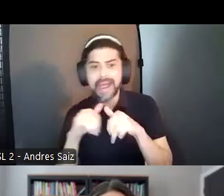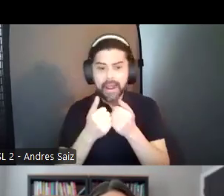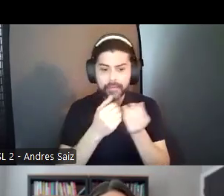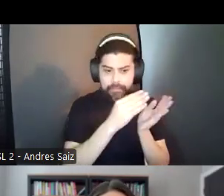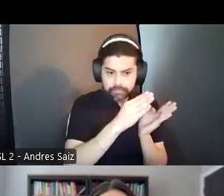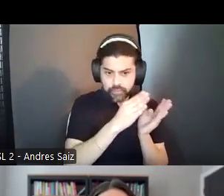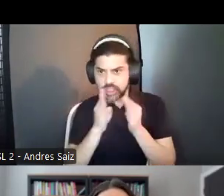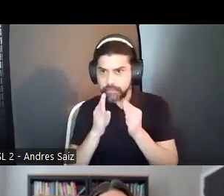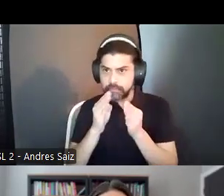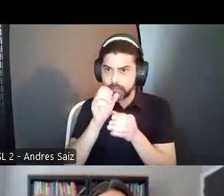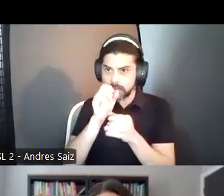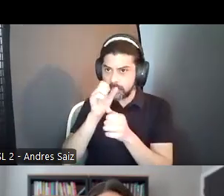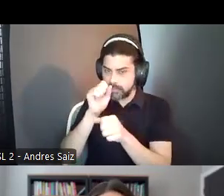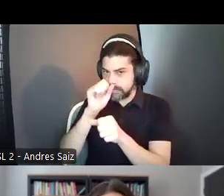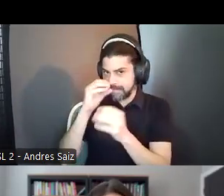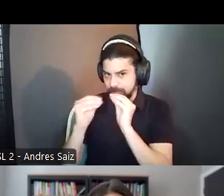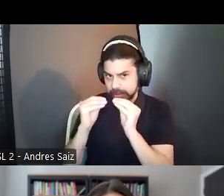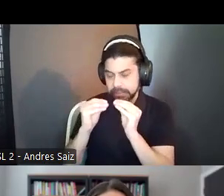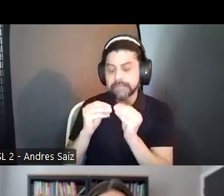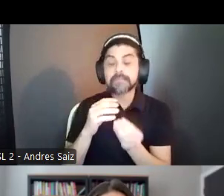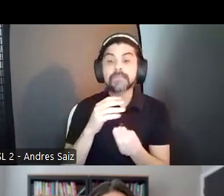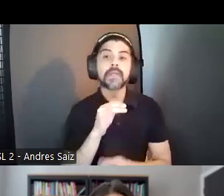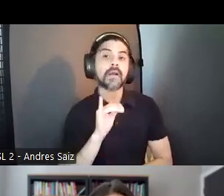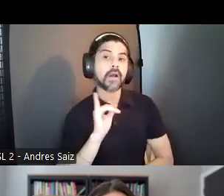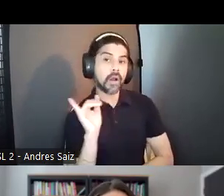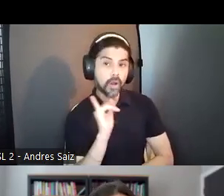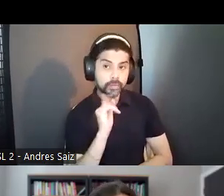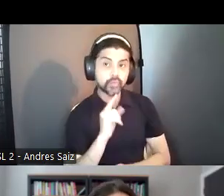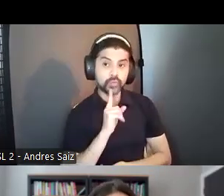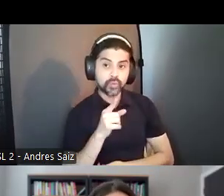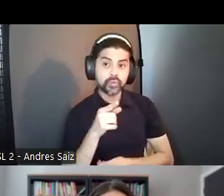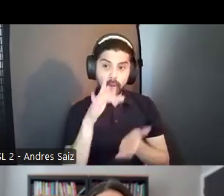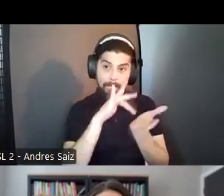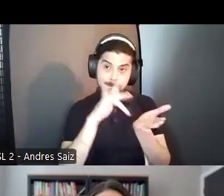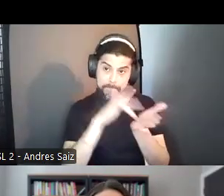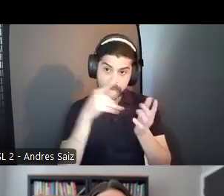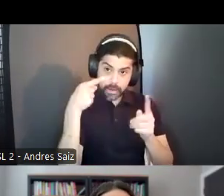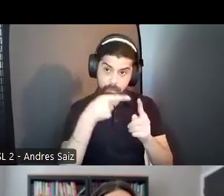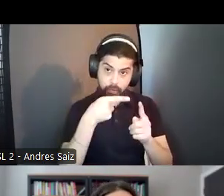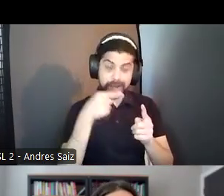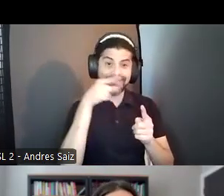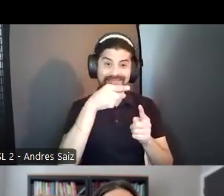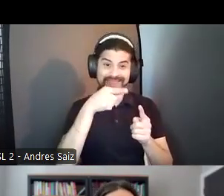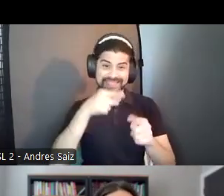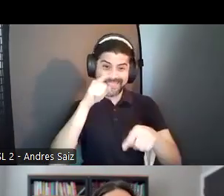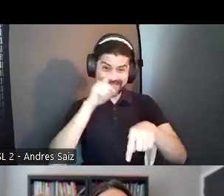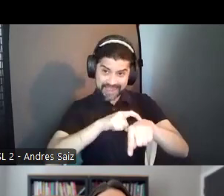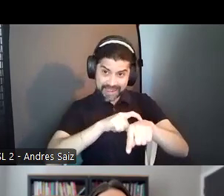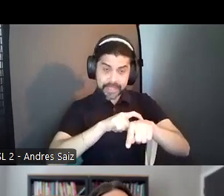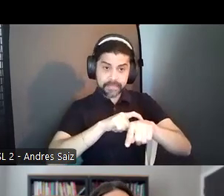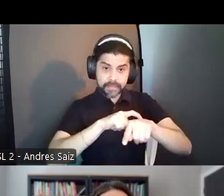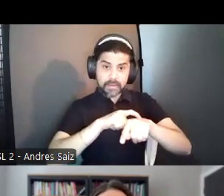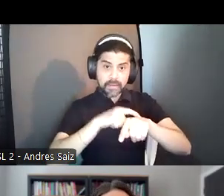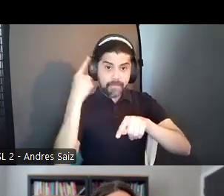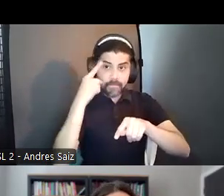years. What's also true about midpoint is that at this particular point in time, especially for an initiative that's